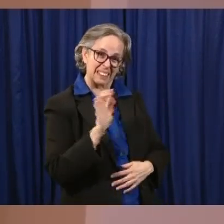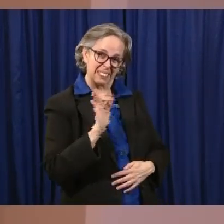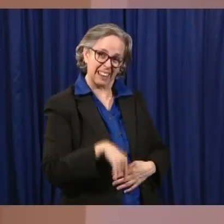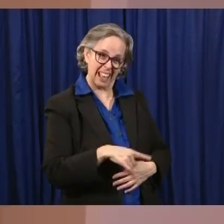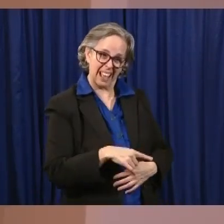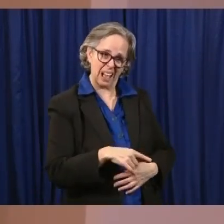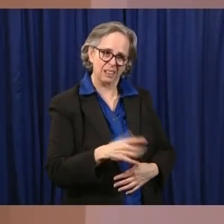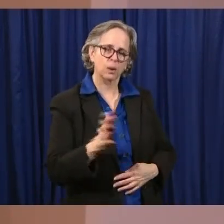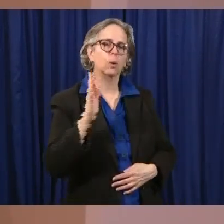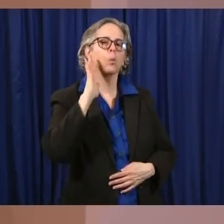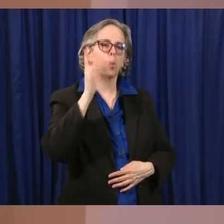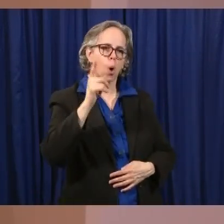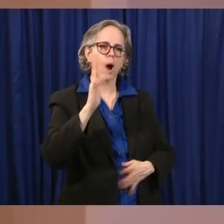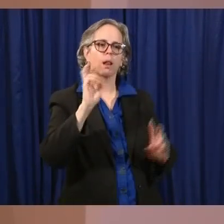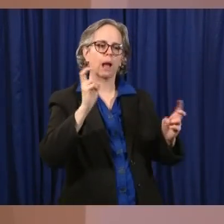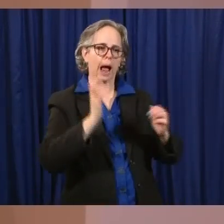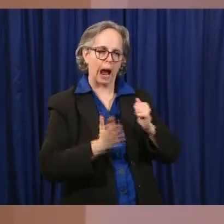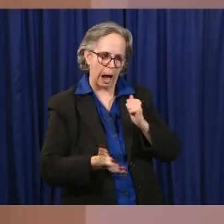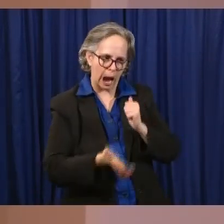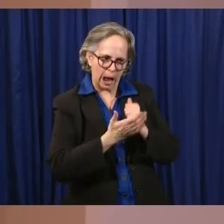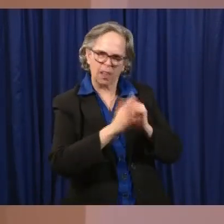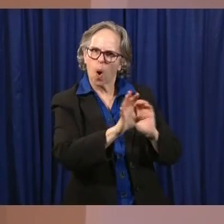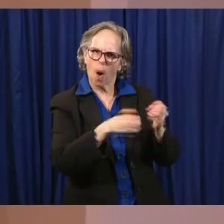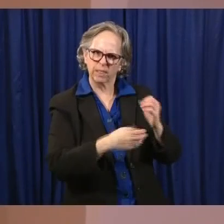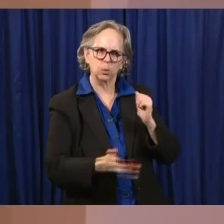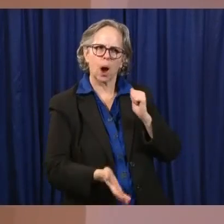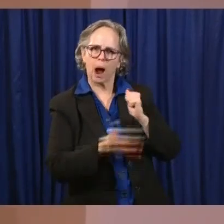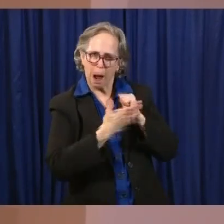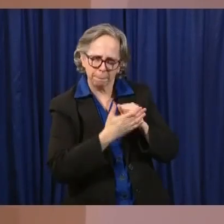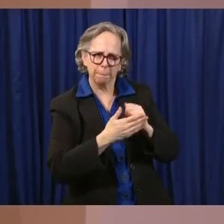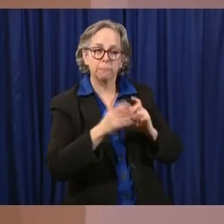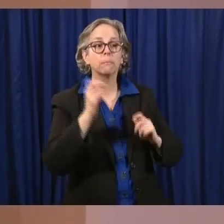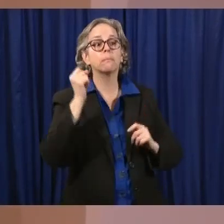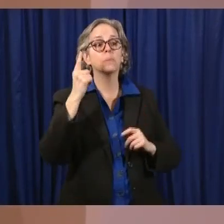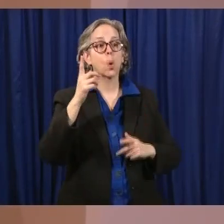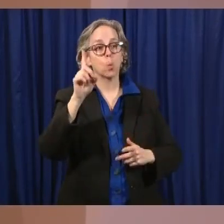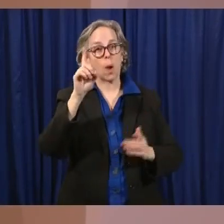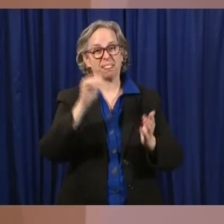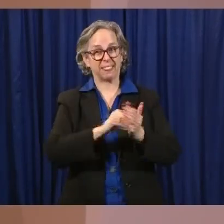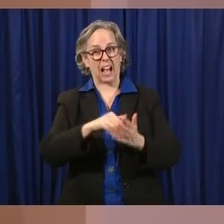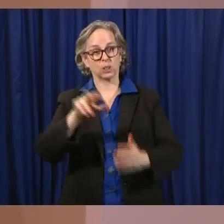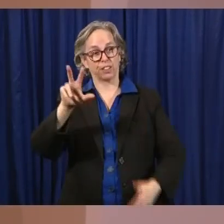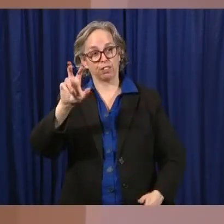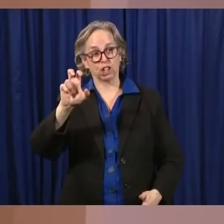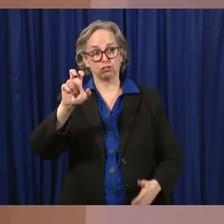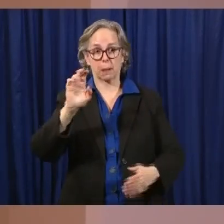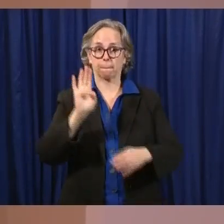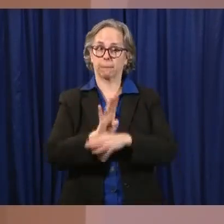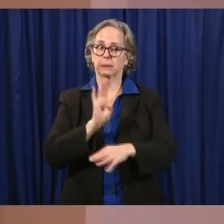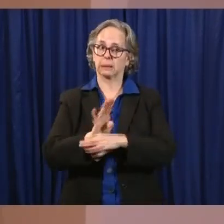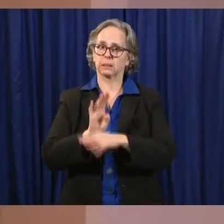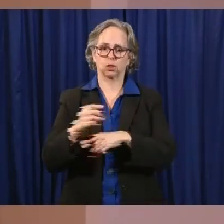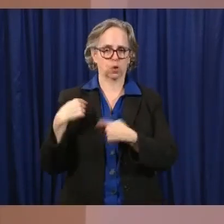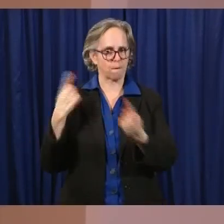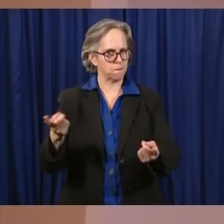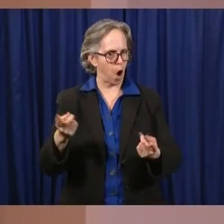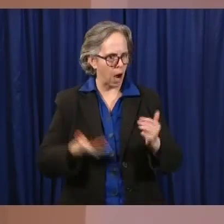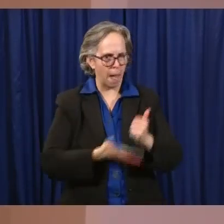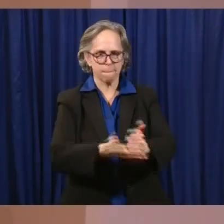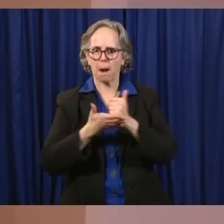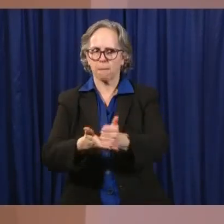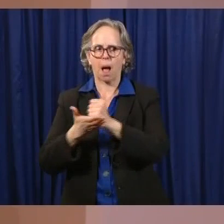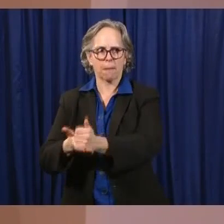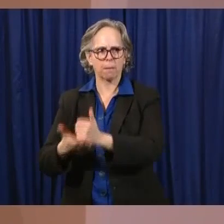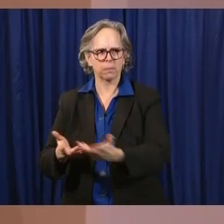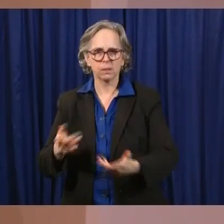Relief Assistance Office has helped 1,300 businesses so far. And if you would like to find more